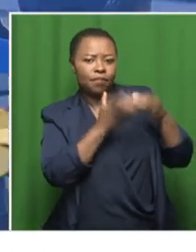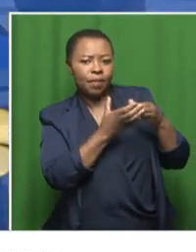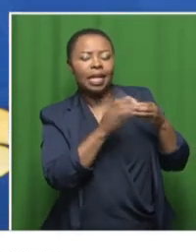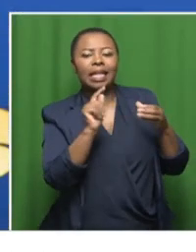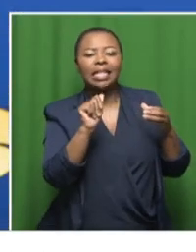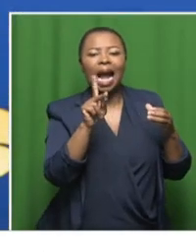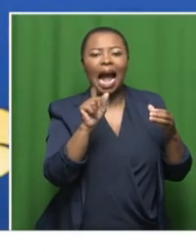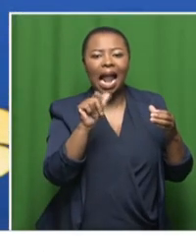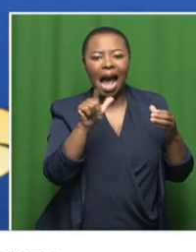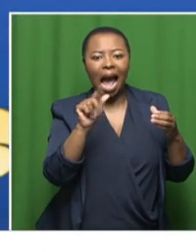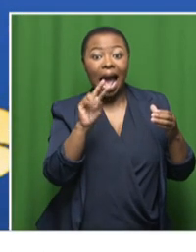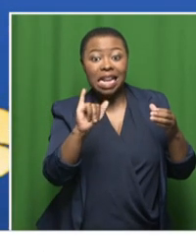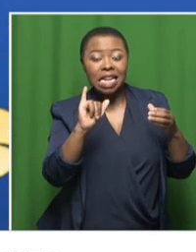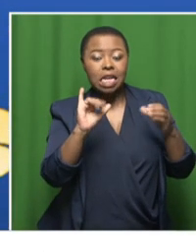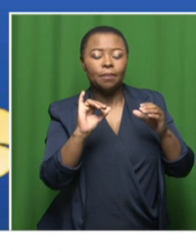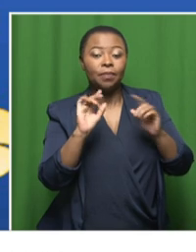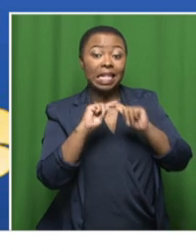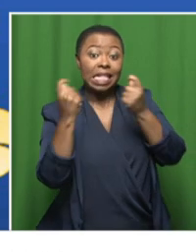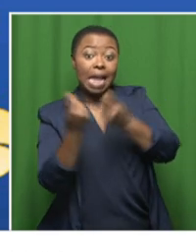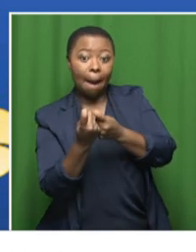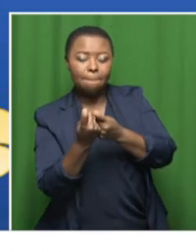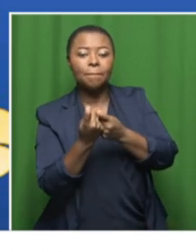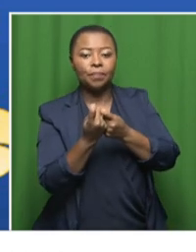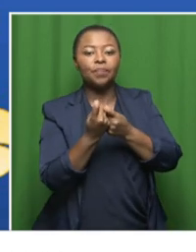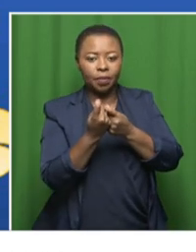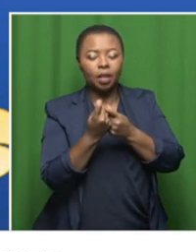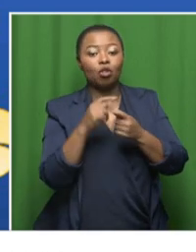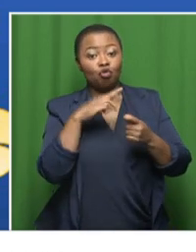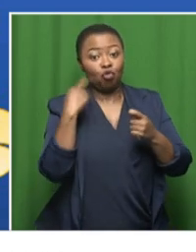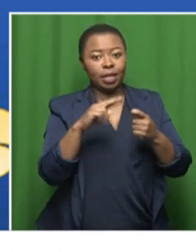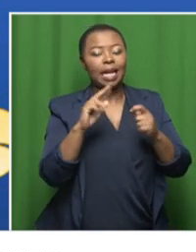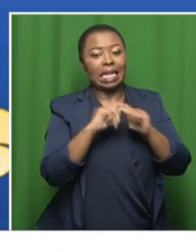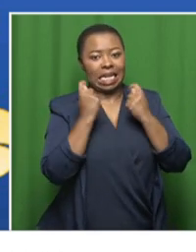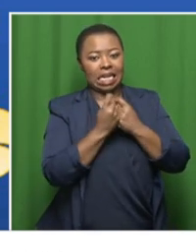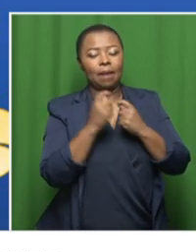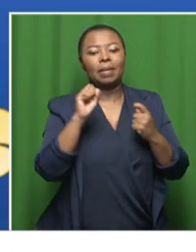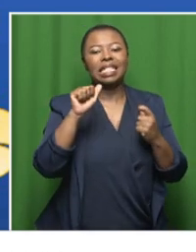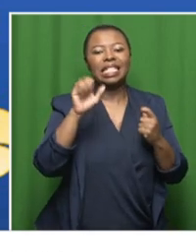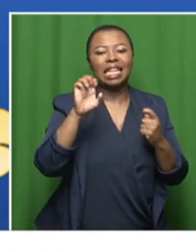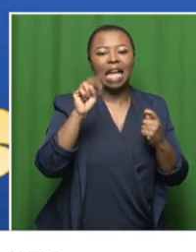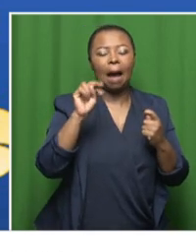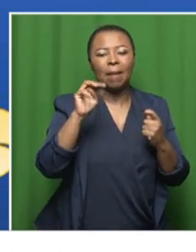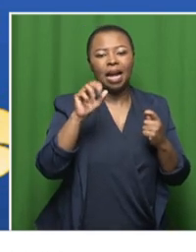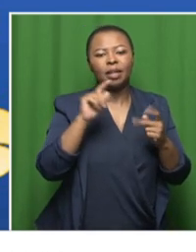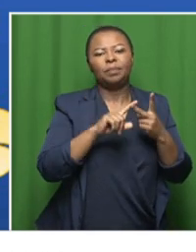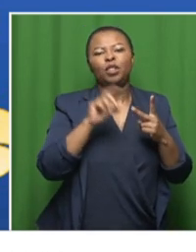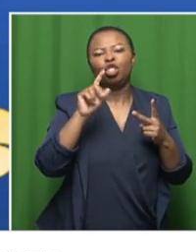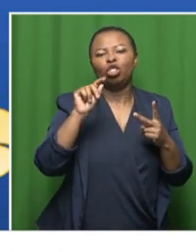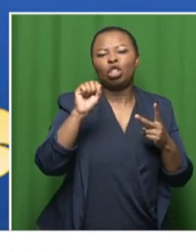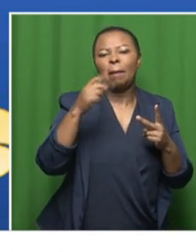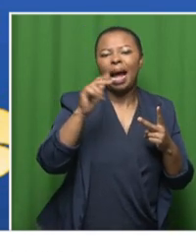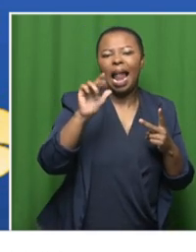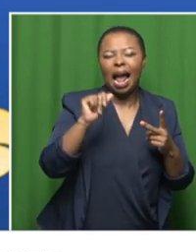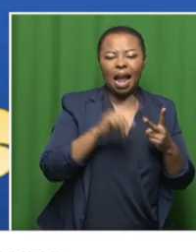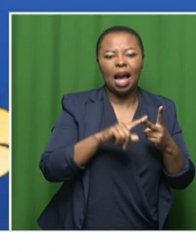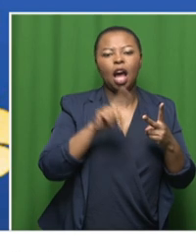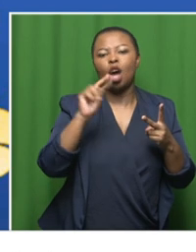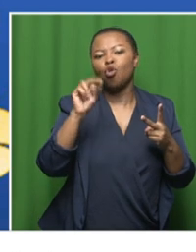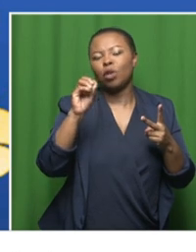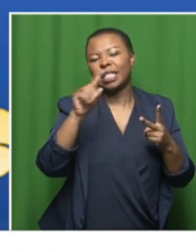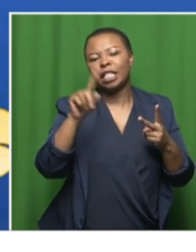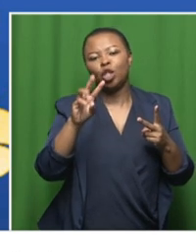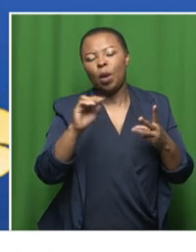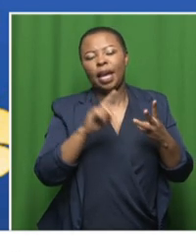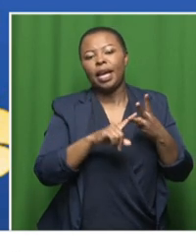Takalani's cast, the original cast of Takalani Sesame. Nyanga Shabalala, Nosizwe Zulu, Damon